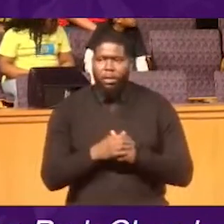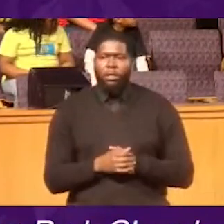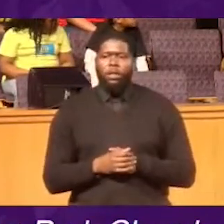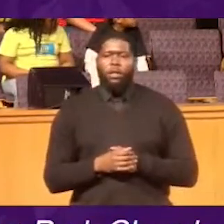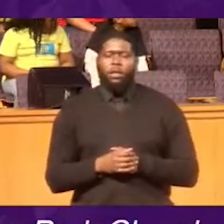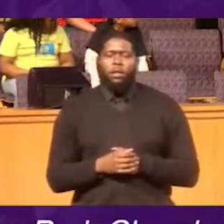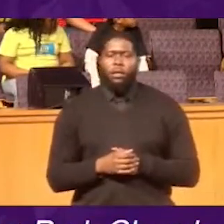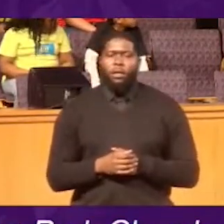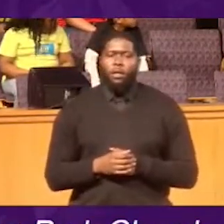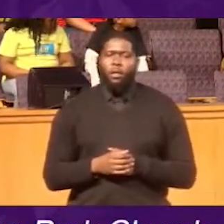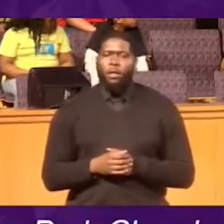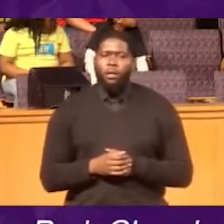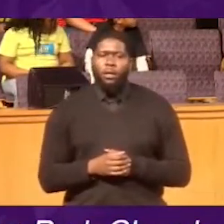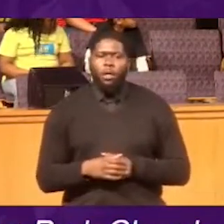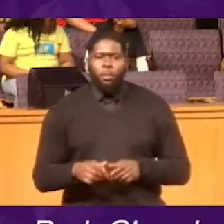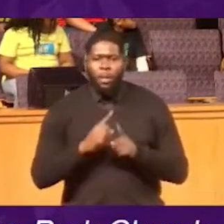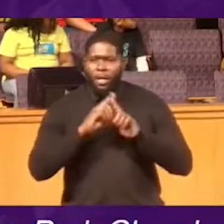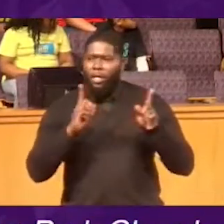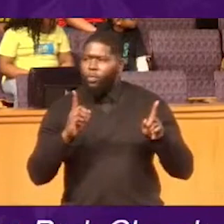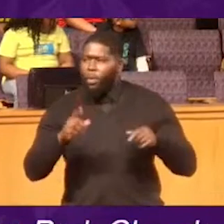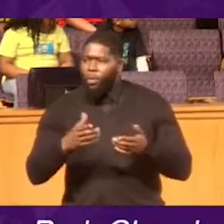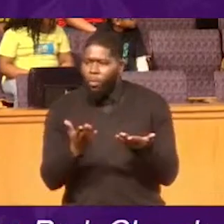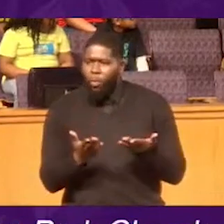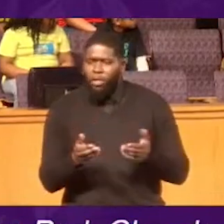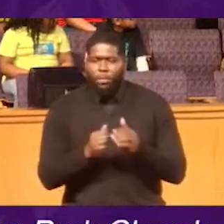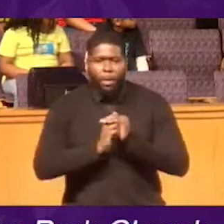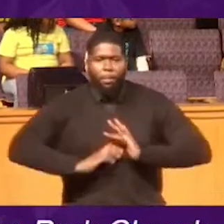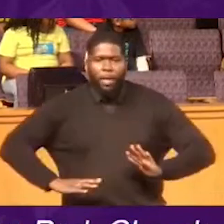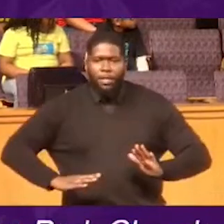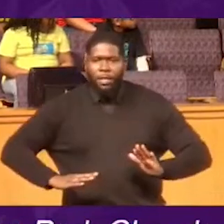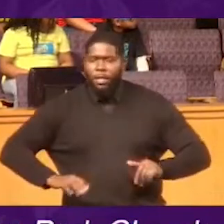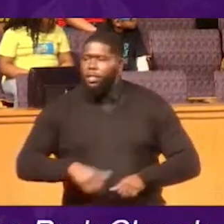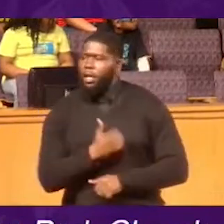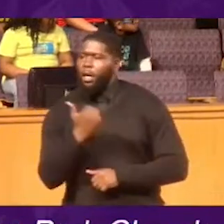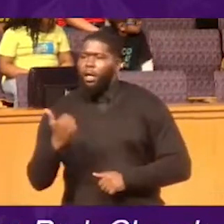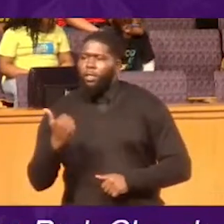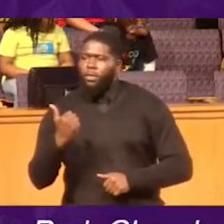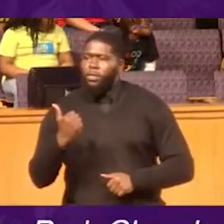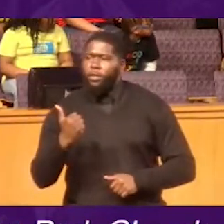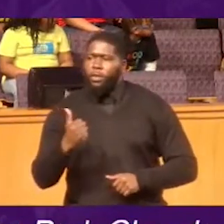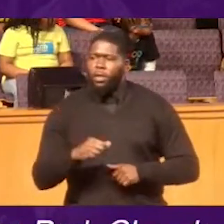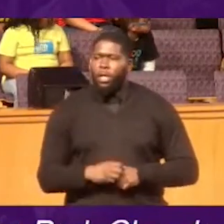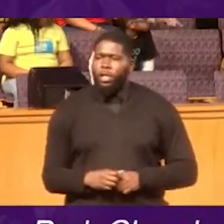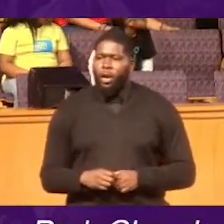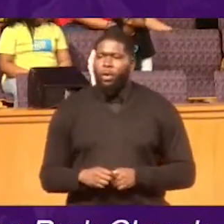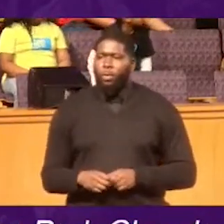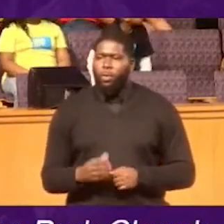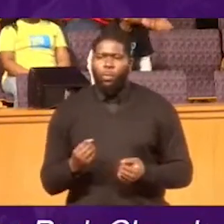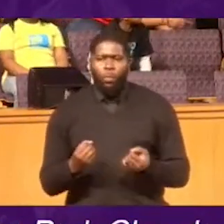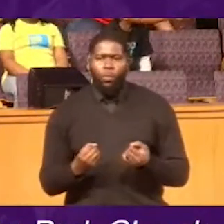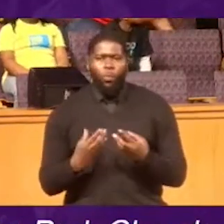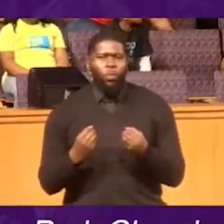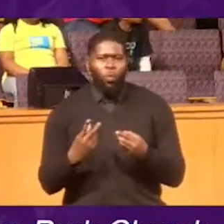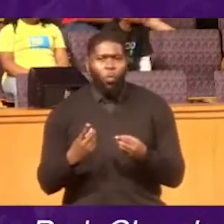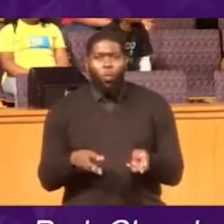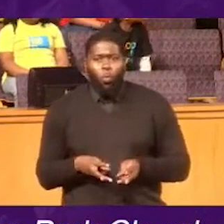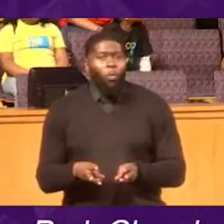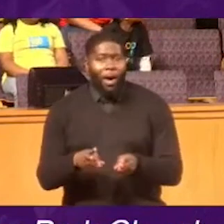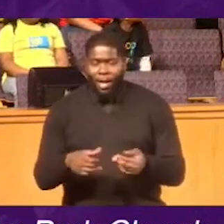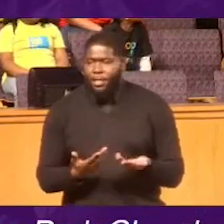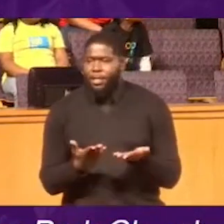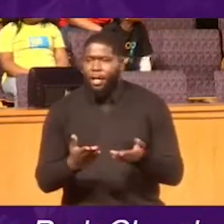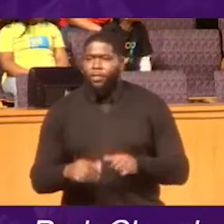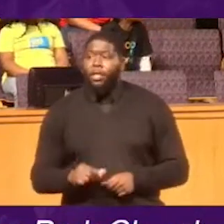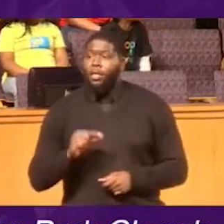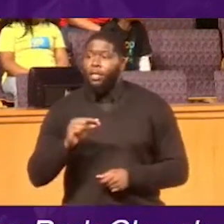us to give, but also because we want to be a blessing to others. And there are several ways that you can give today. You can give using